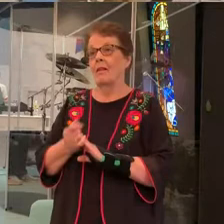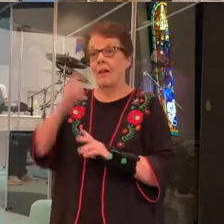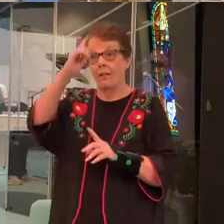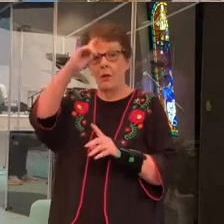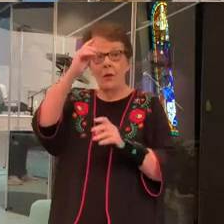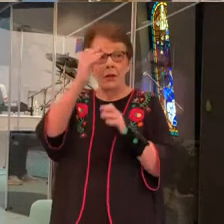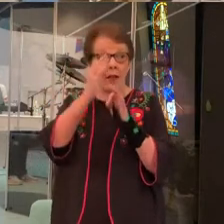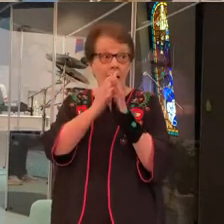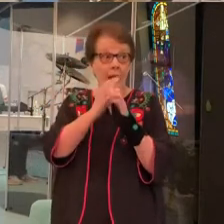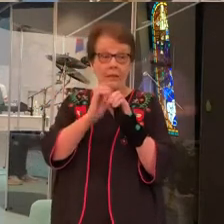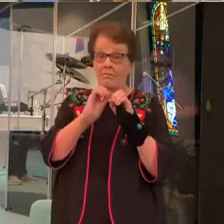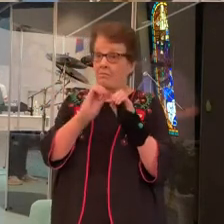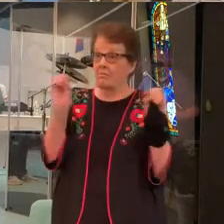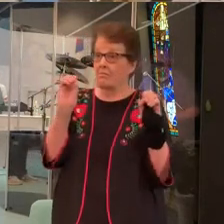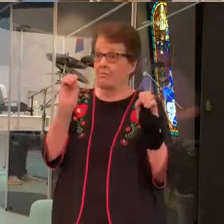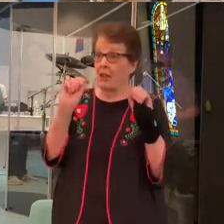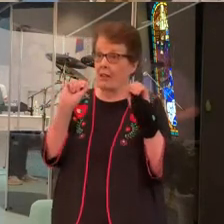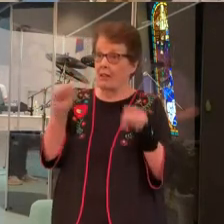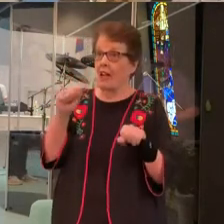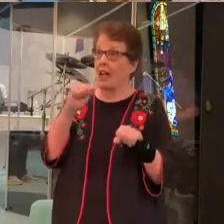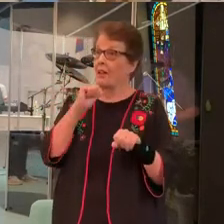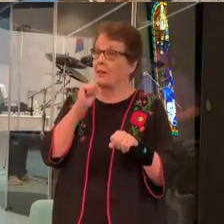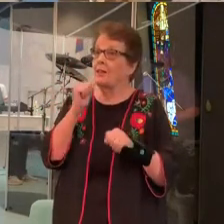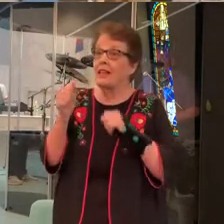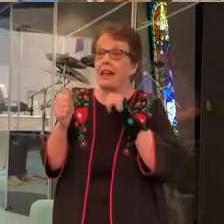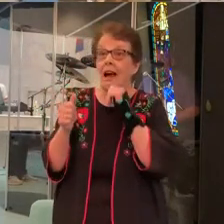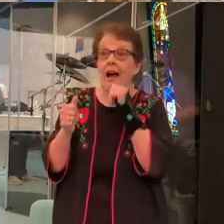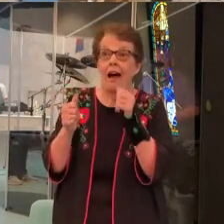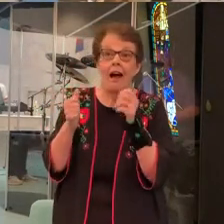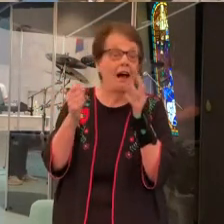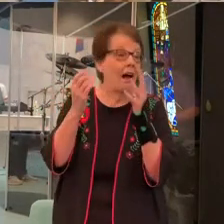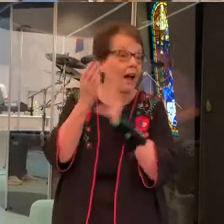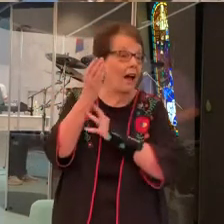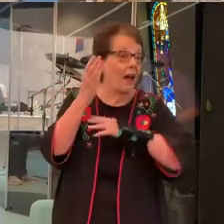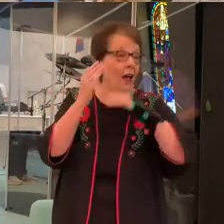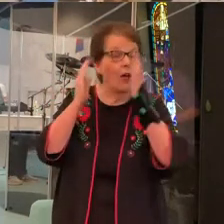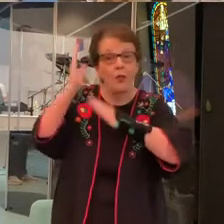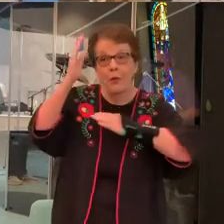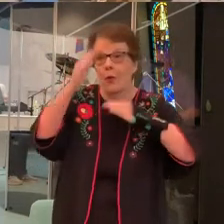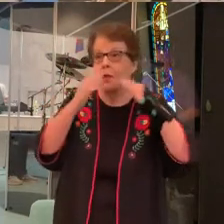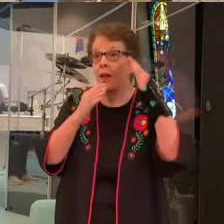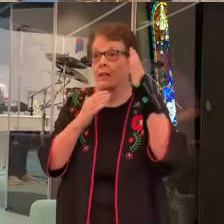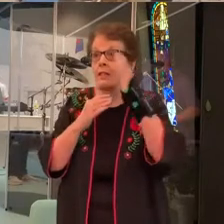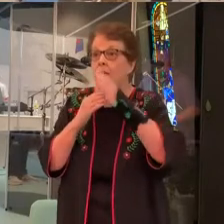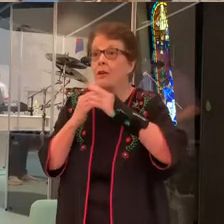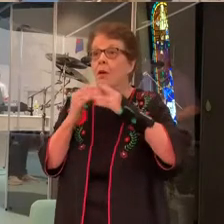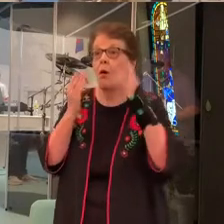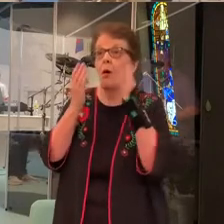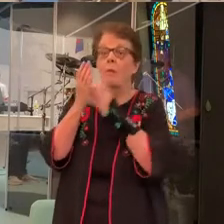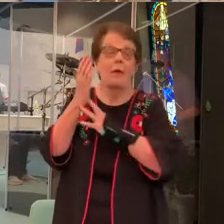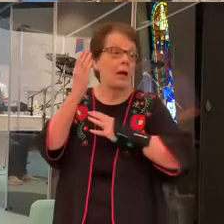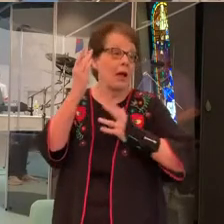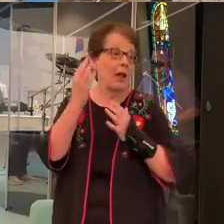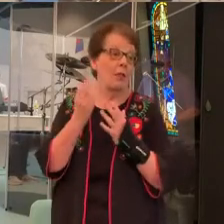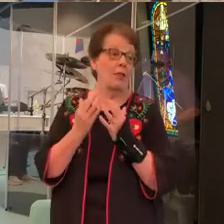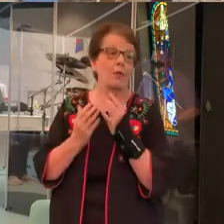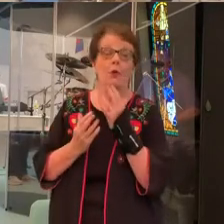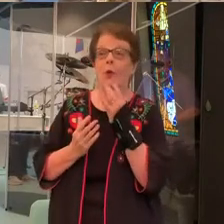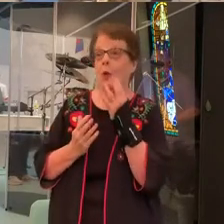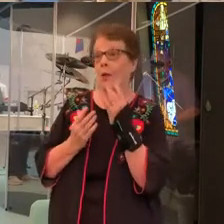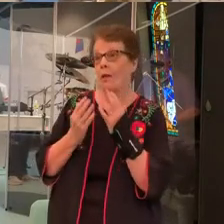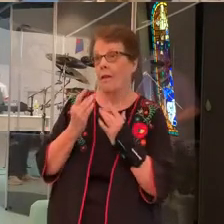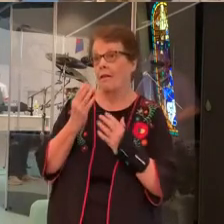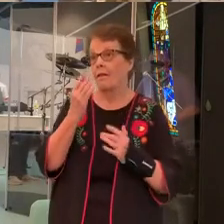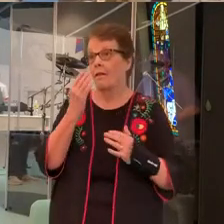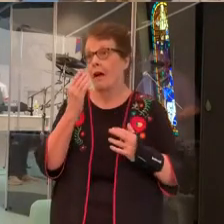victorious. Faithfulness I can't deny. Through the storm and